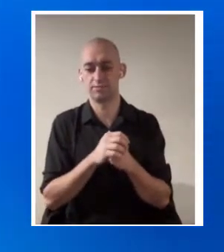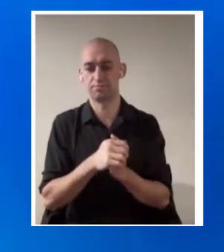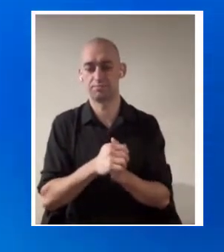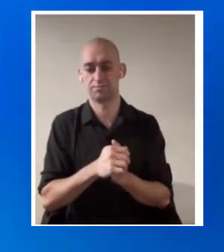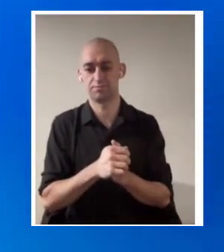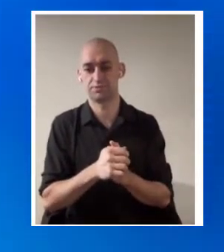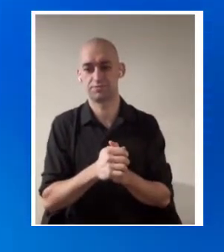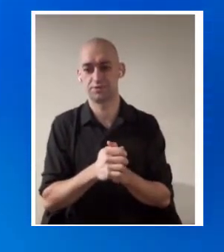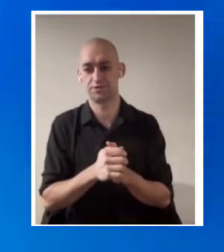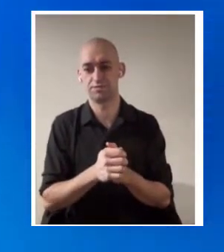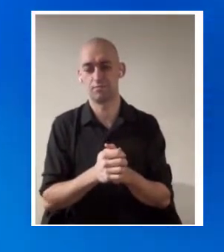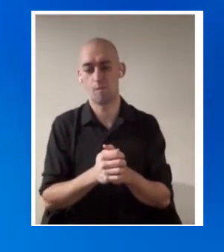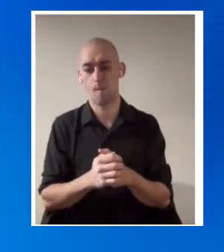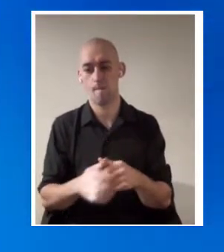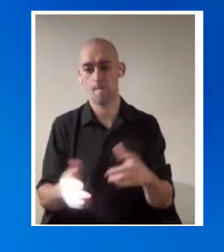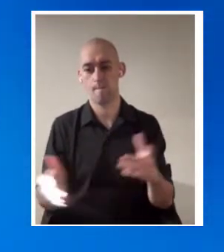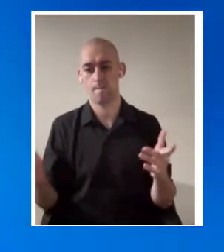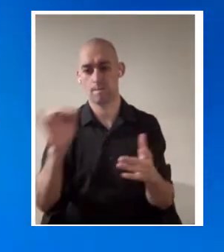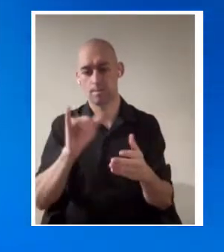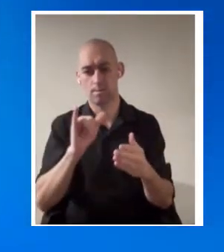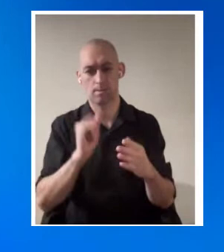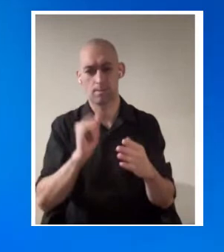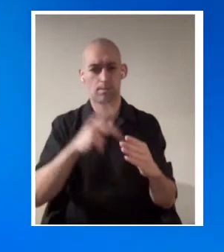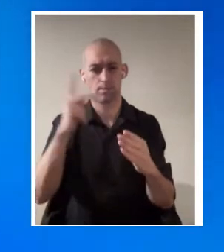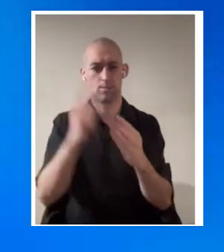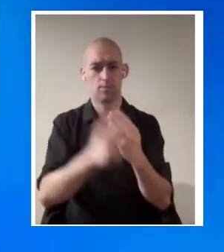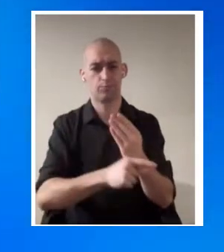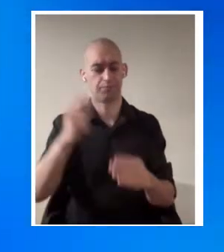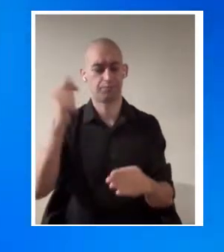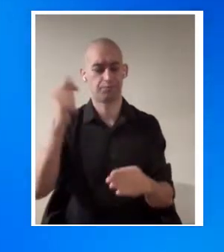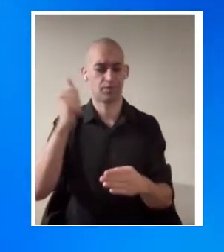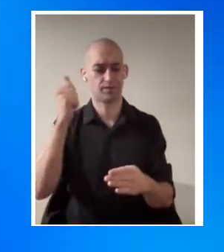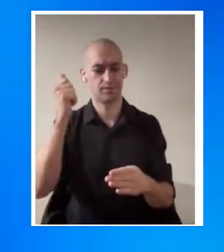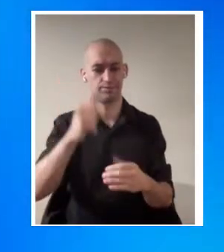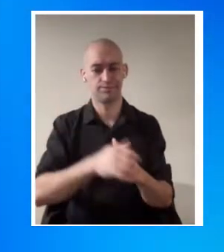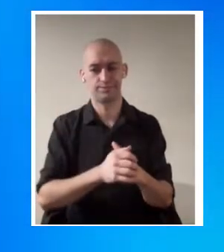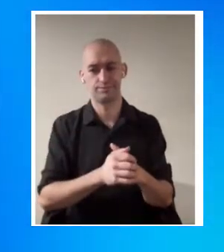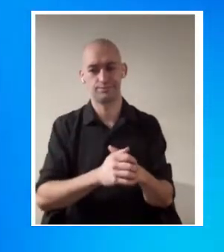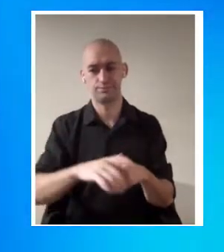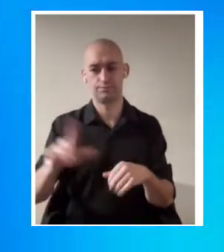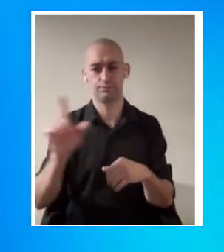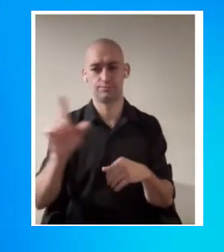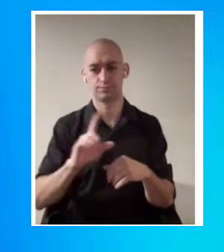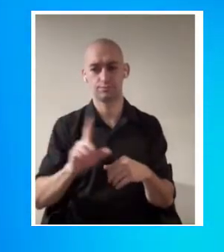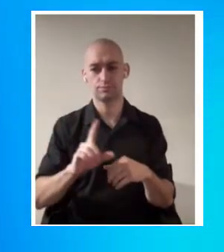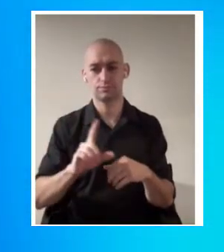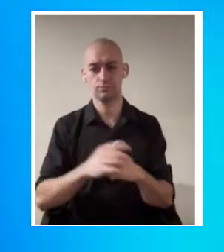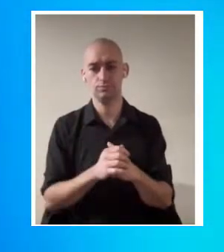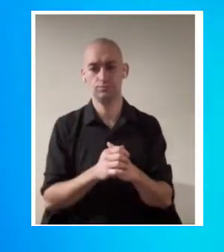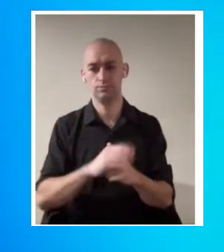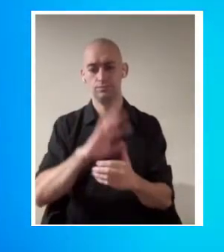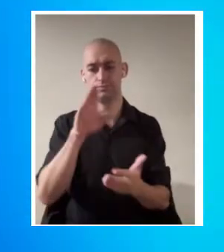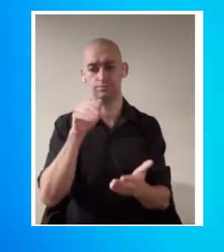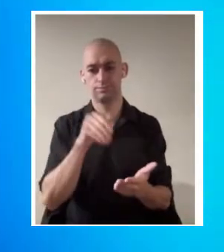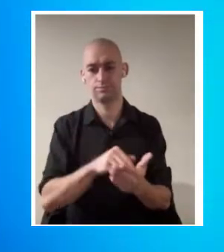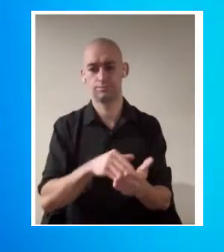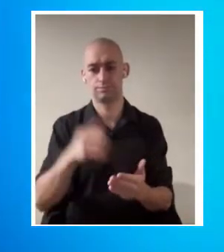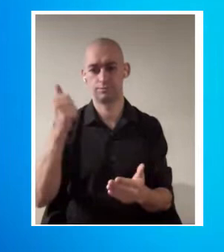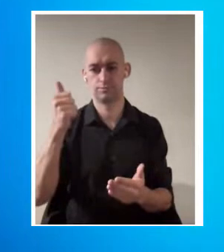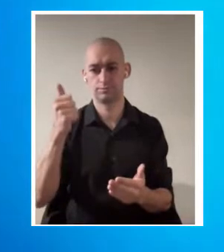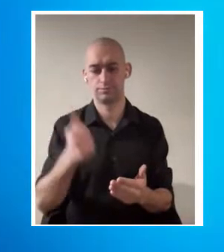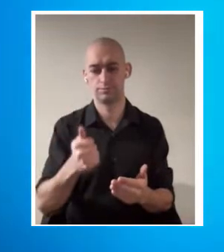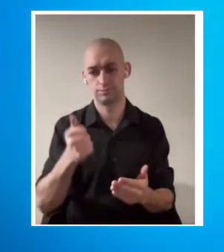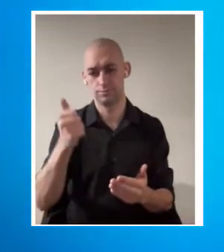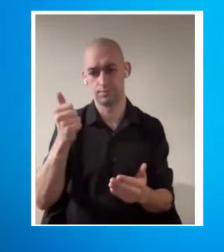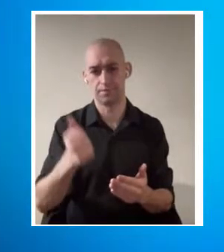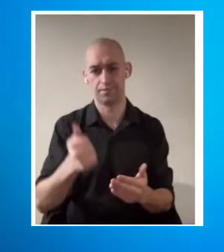least 70% of the program funds benefit low and moderate income persons. The program also